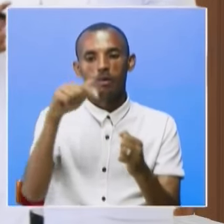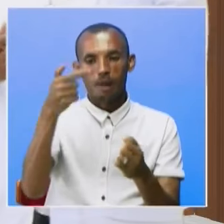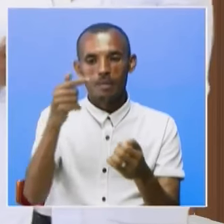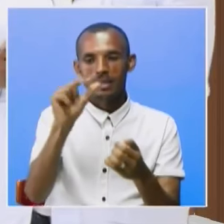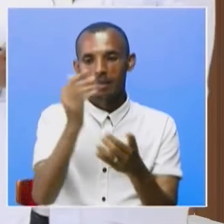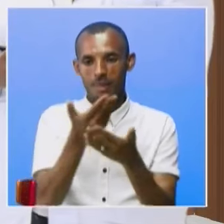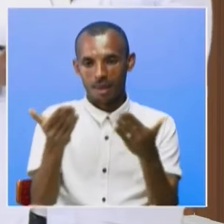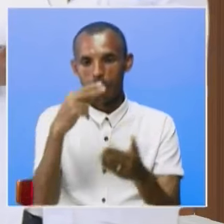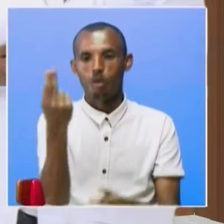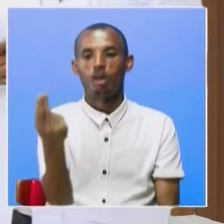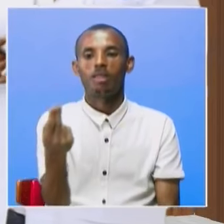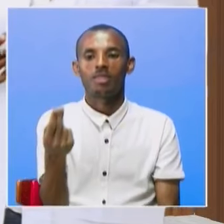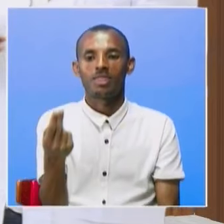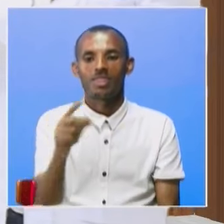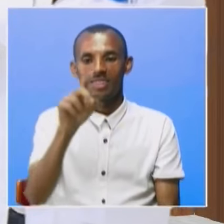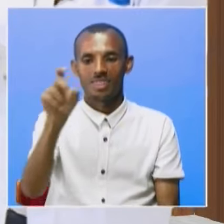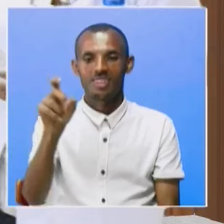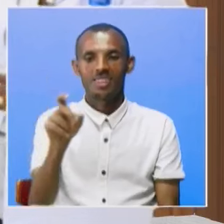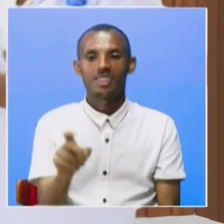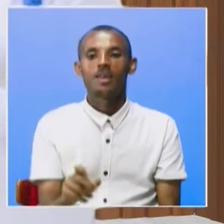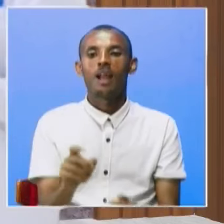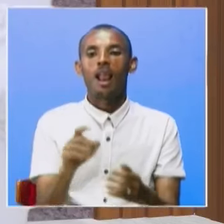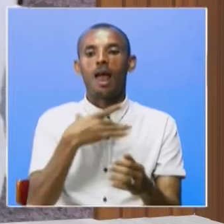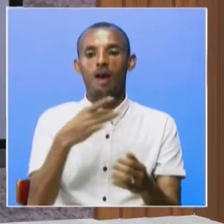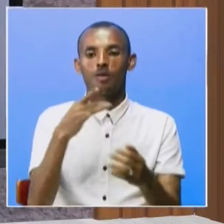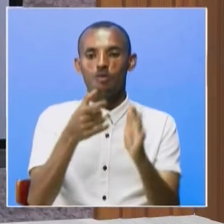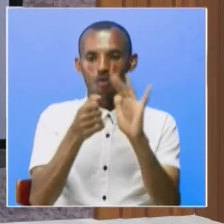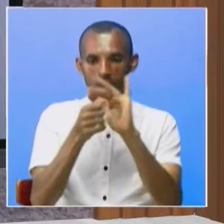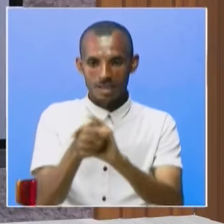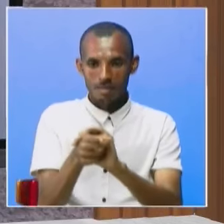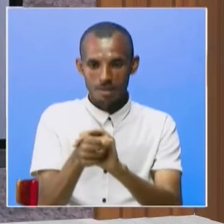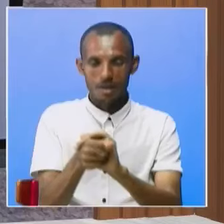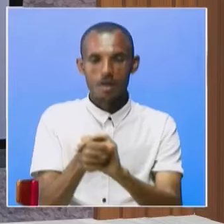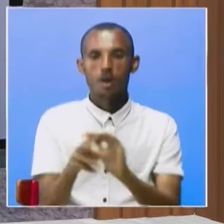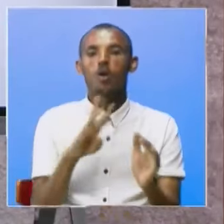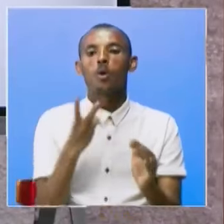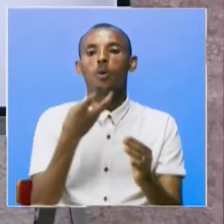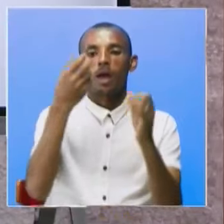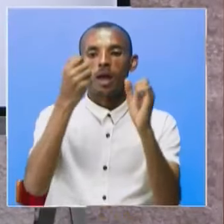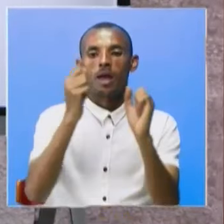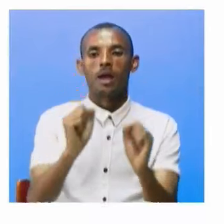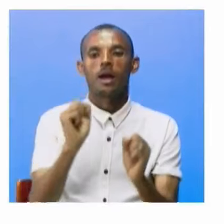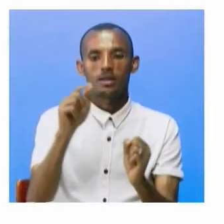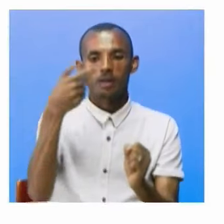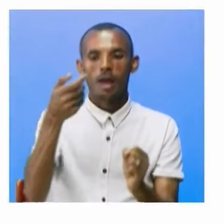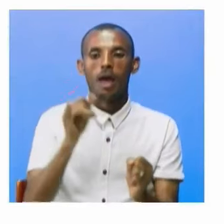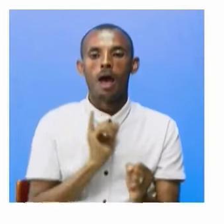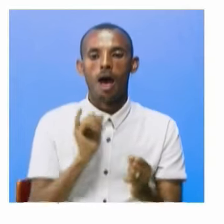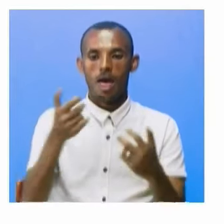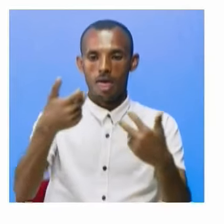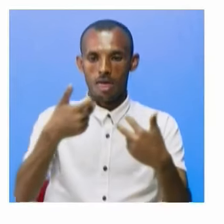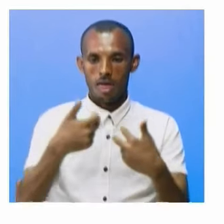something important? Like, for example, we can say what? We can say, I